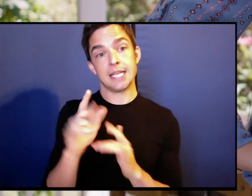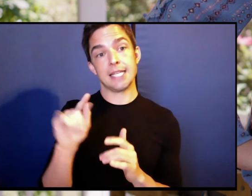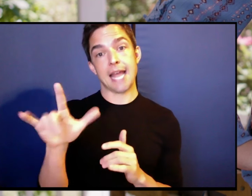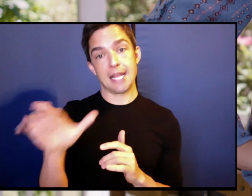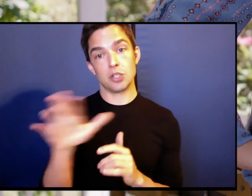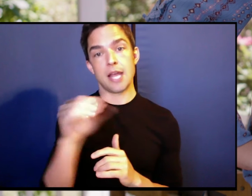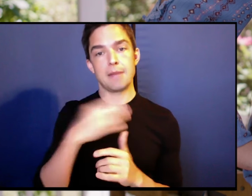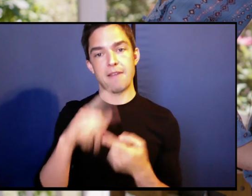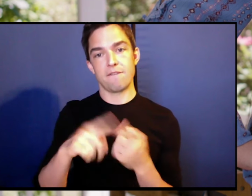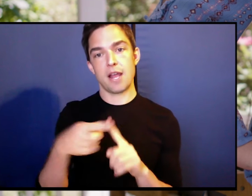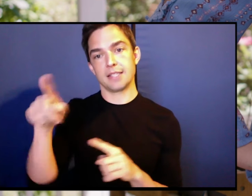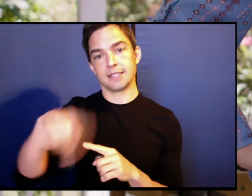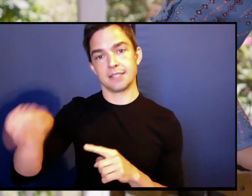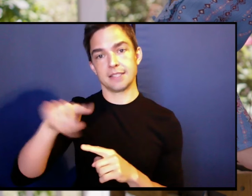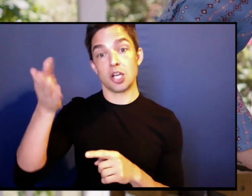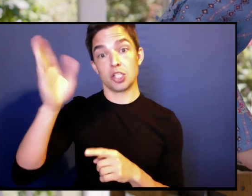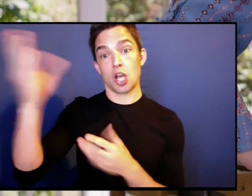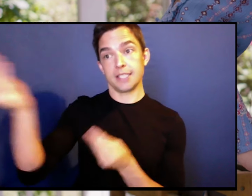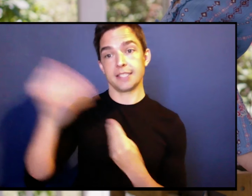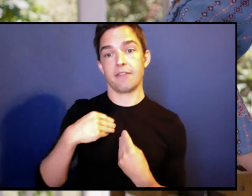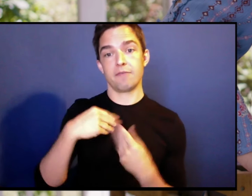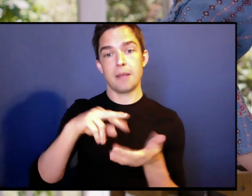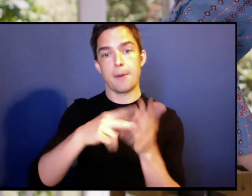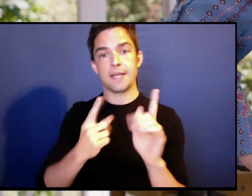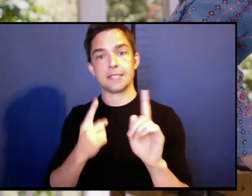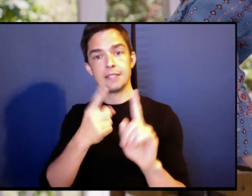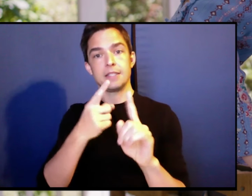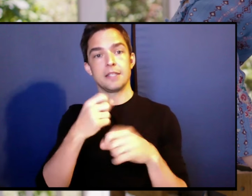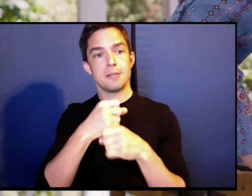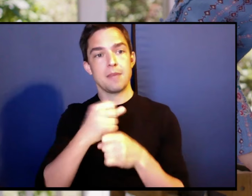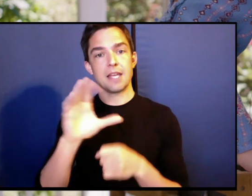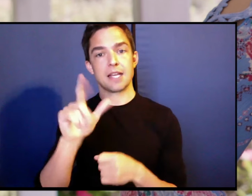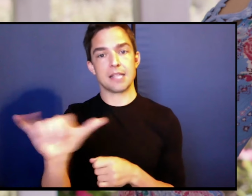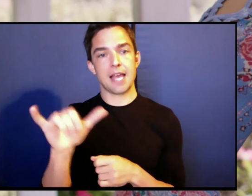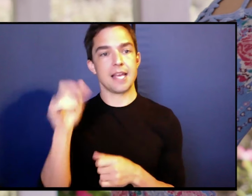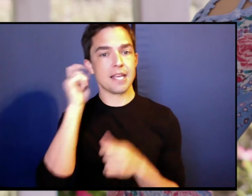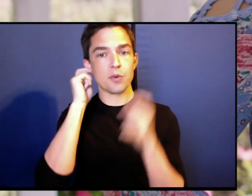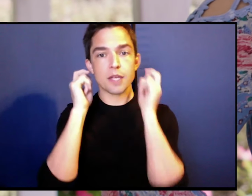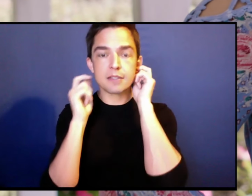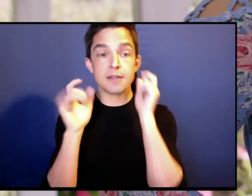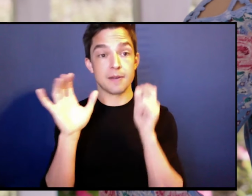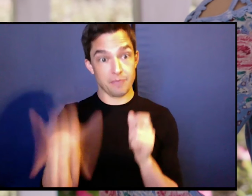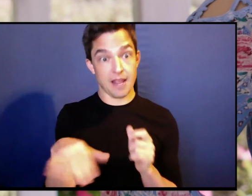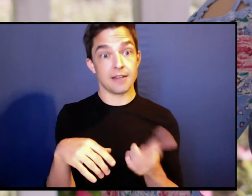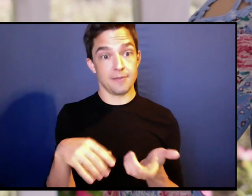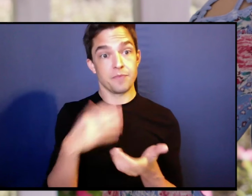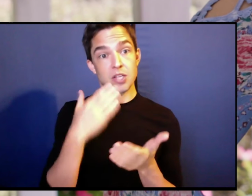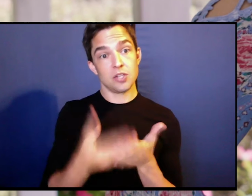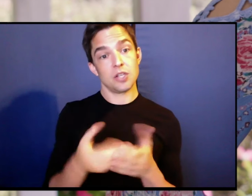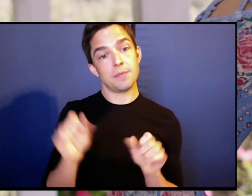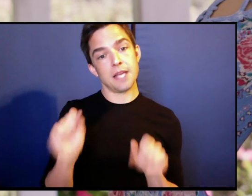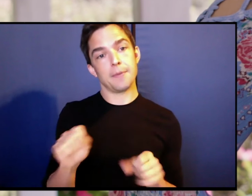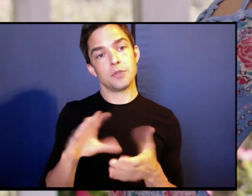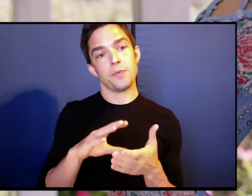my friends. God has given me purpose through making clay earrings and it is good to